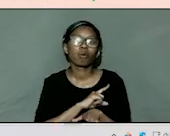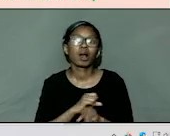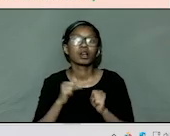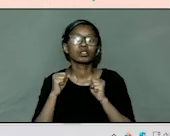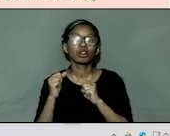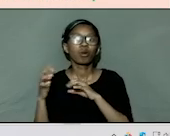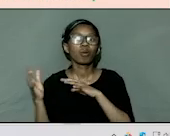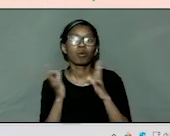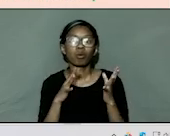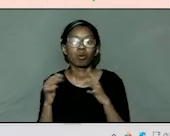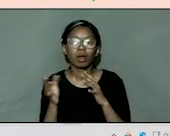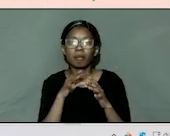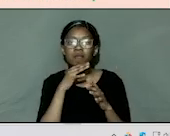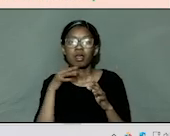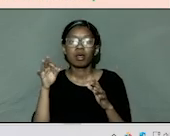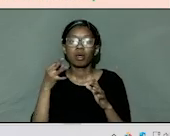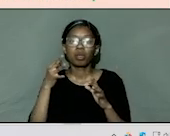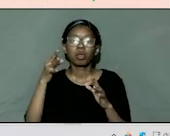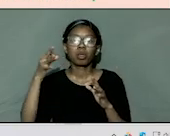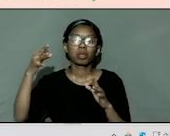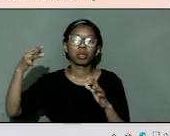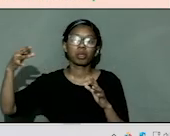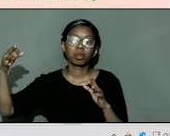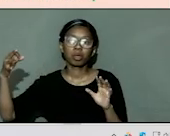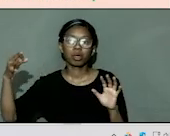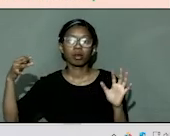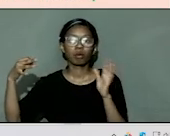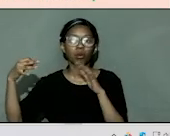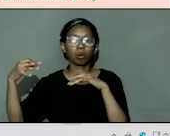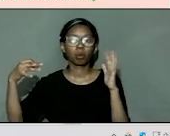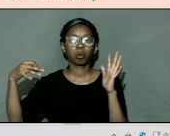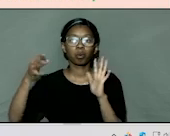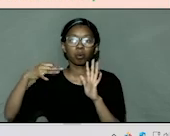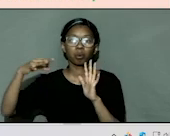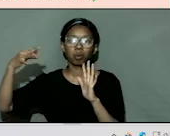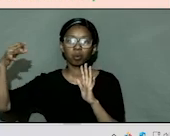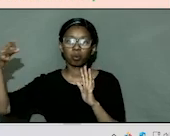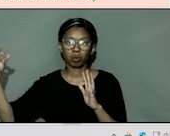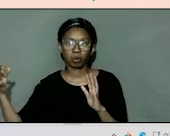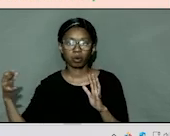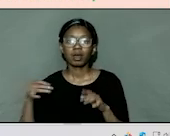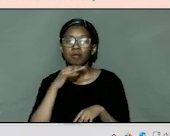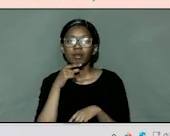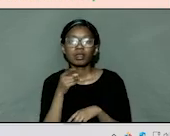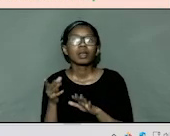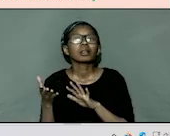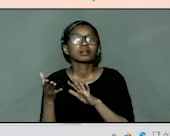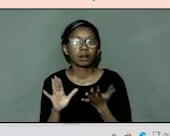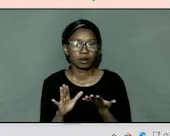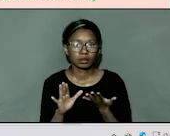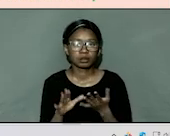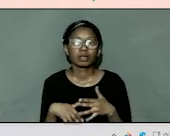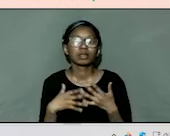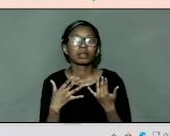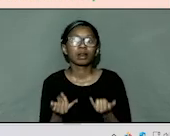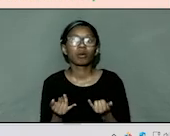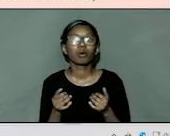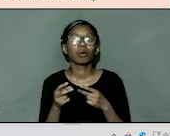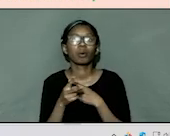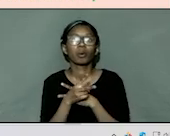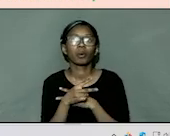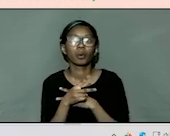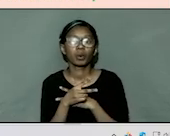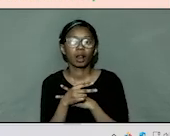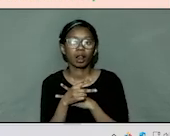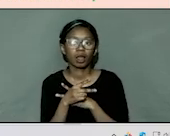were blown away and therefore they died. And then the allele,